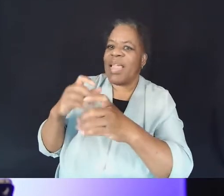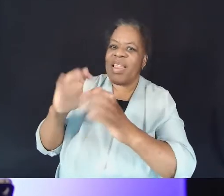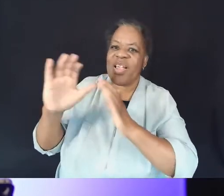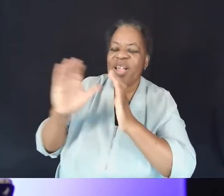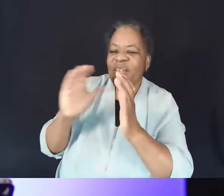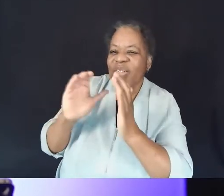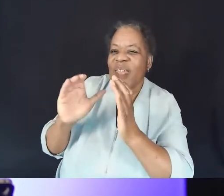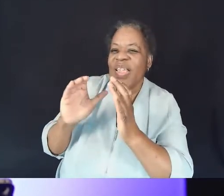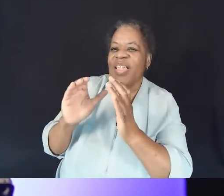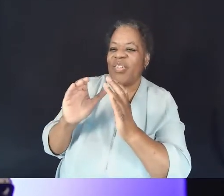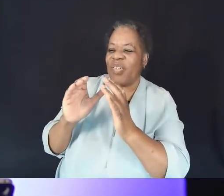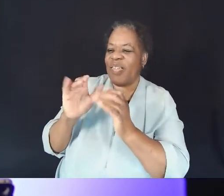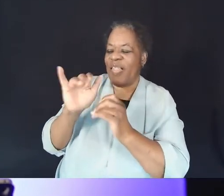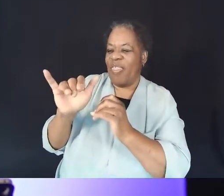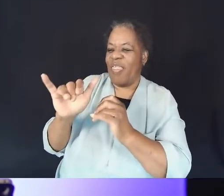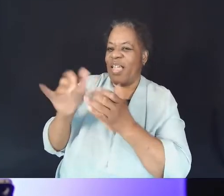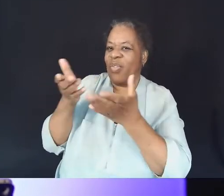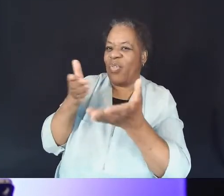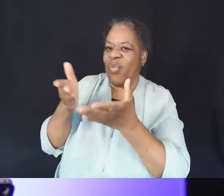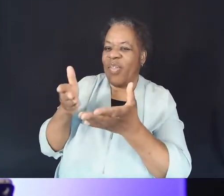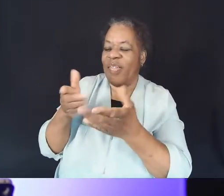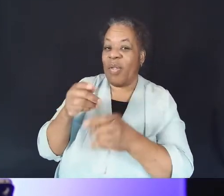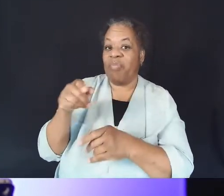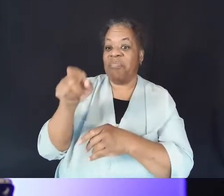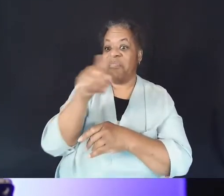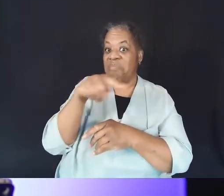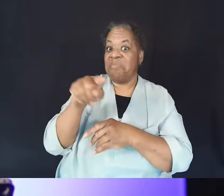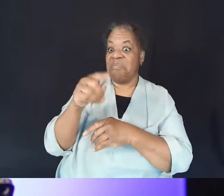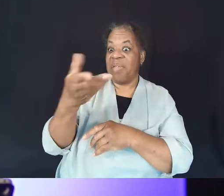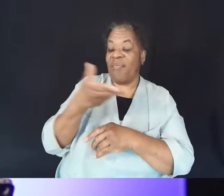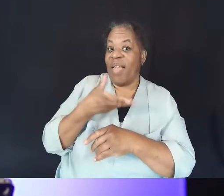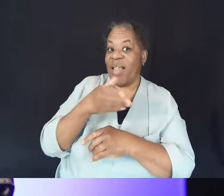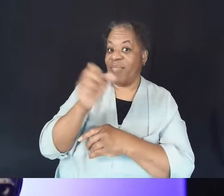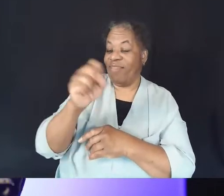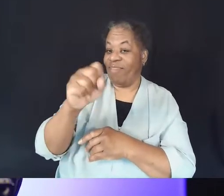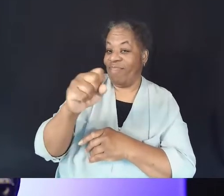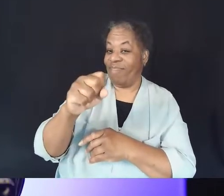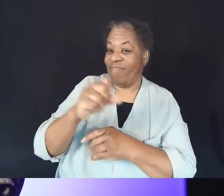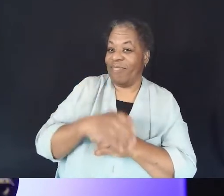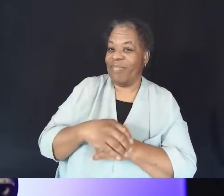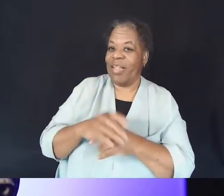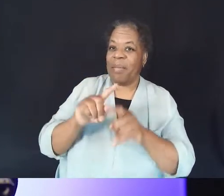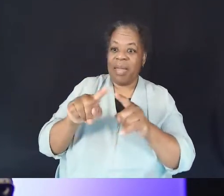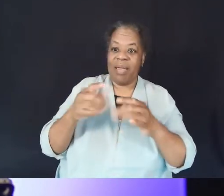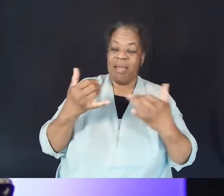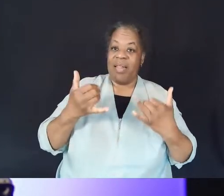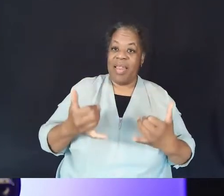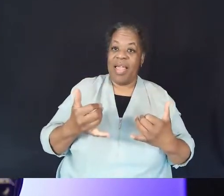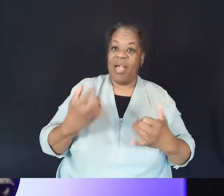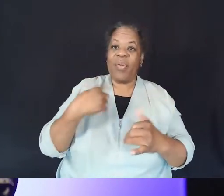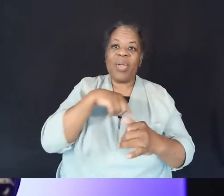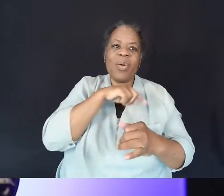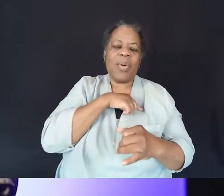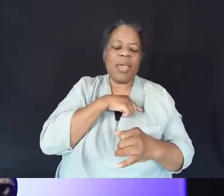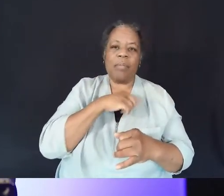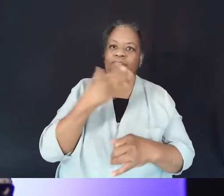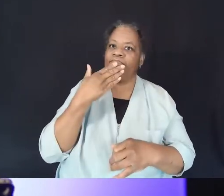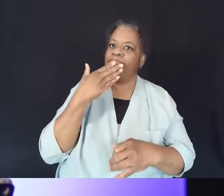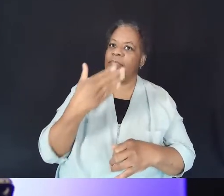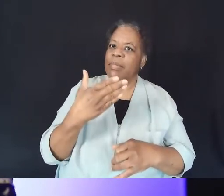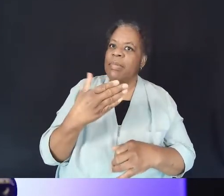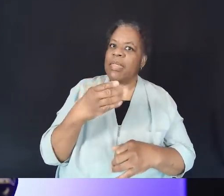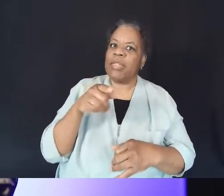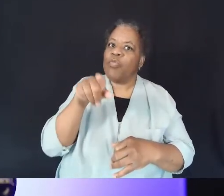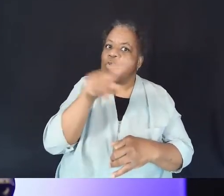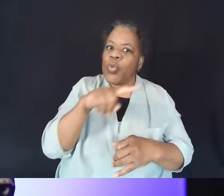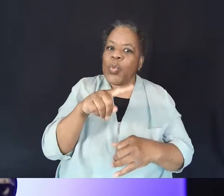church circles. So consider yourself invited. But here, we are very grateful for this online community